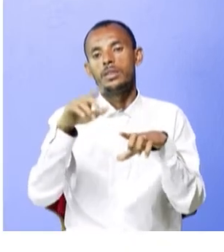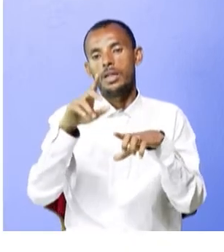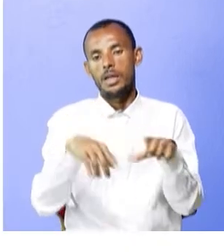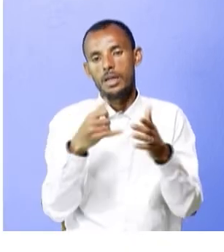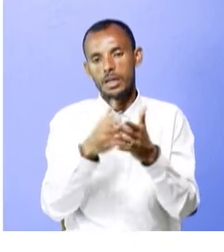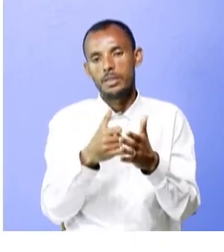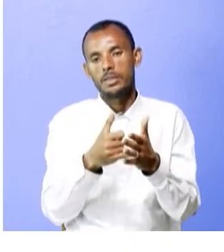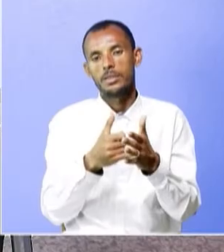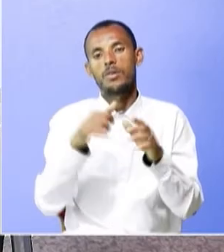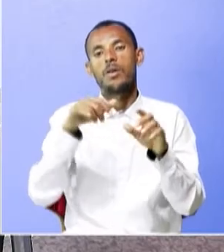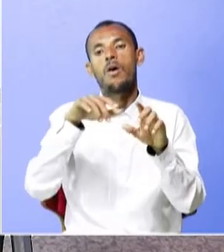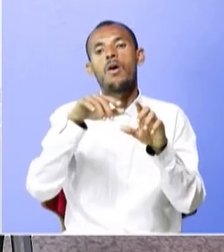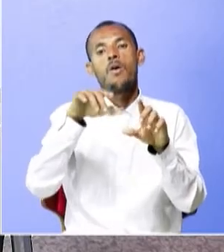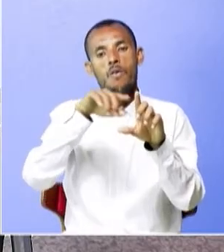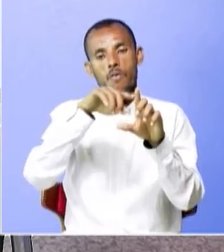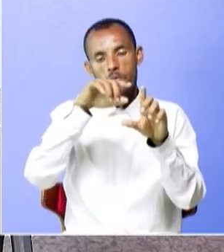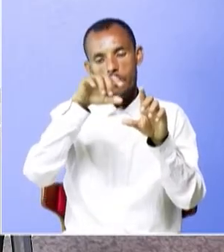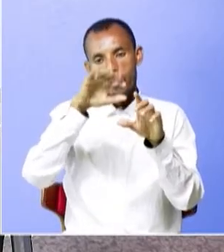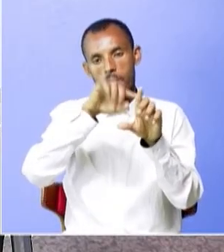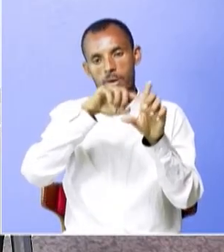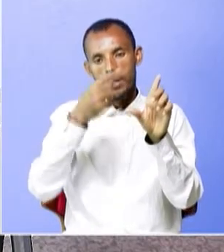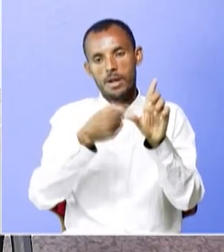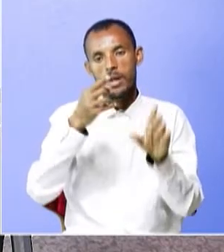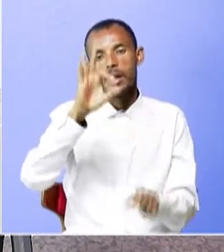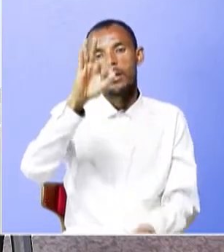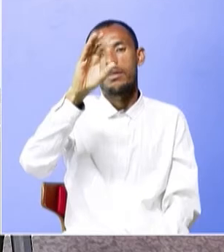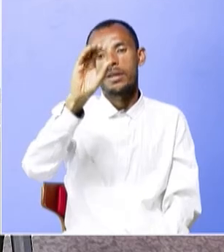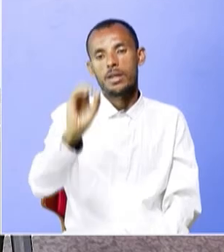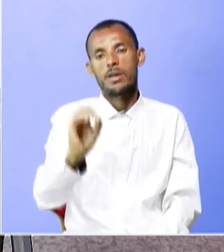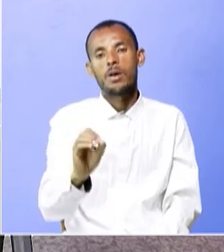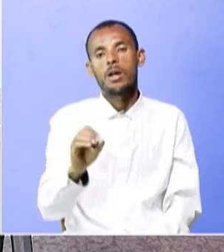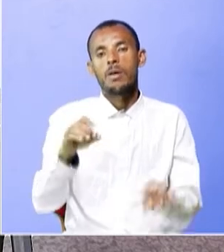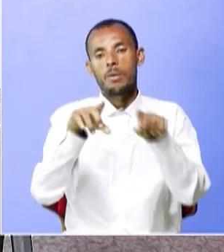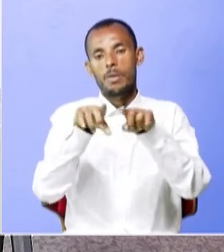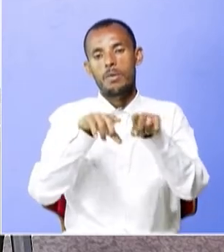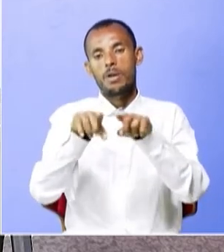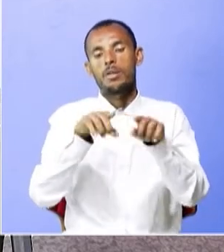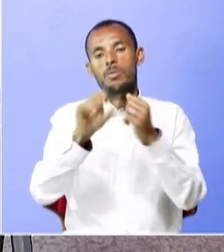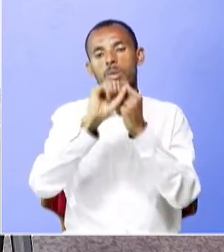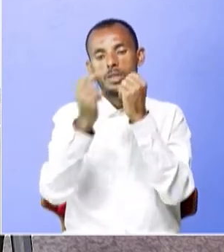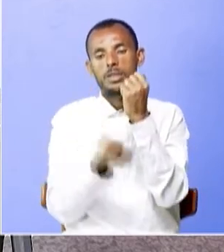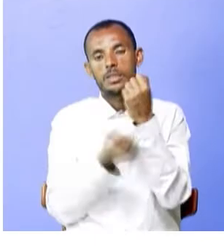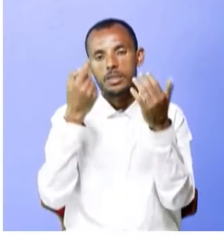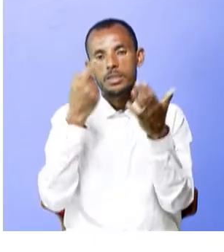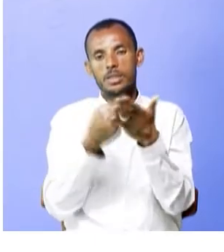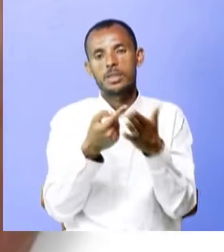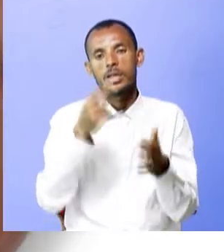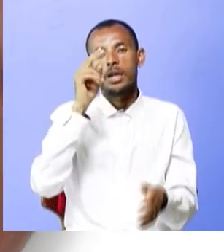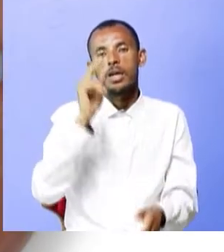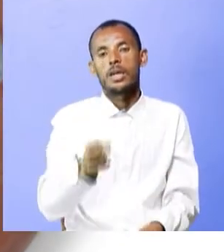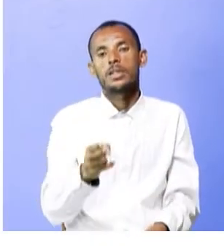form 90 degree. It should be perpendicular to the base. Then this h should